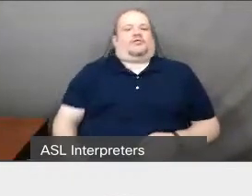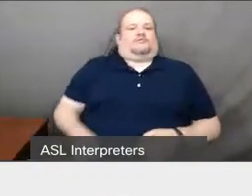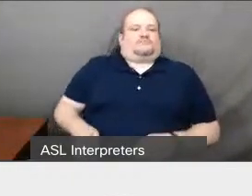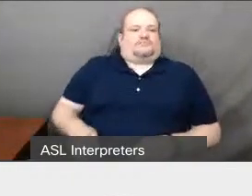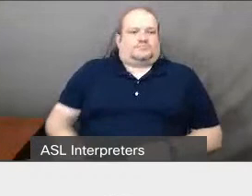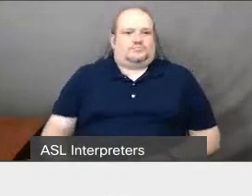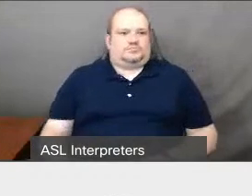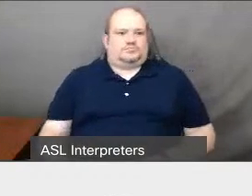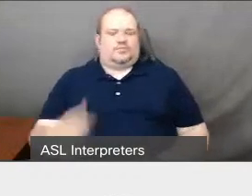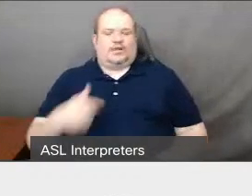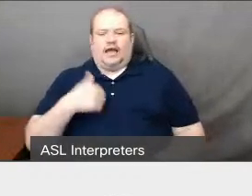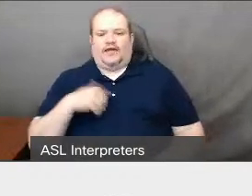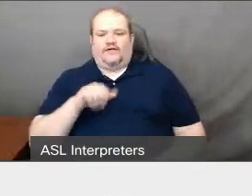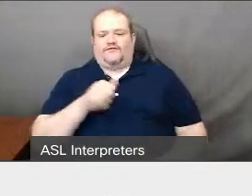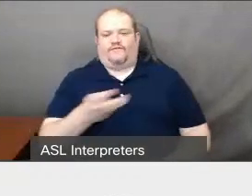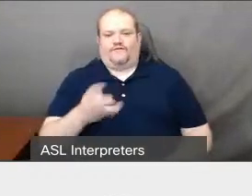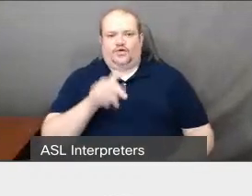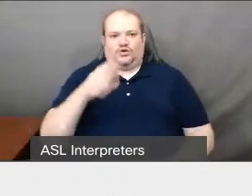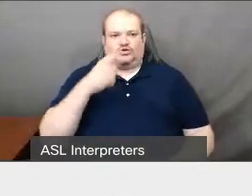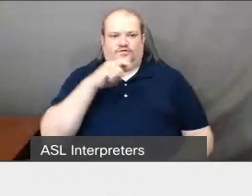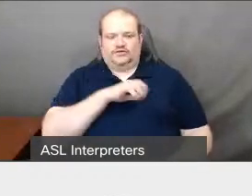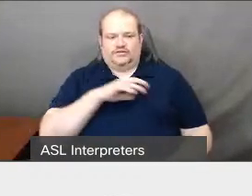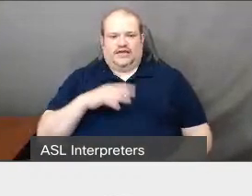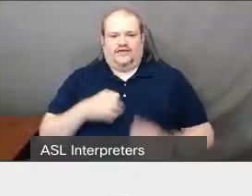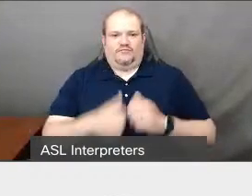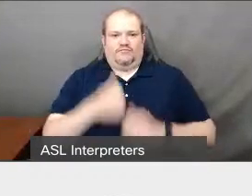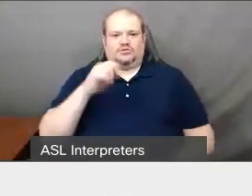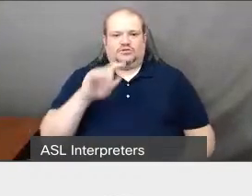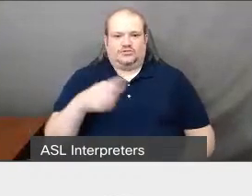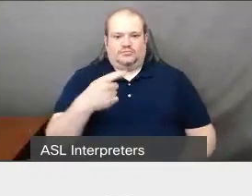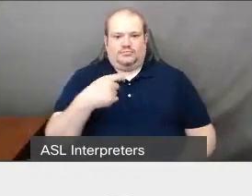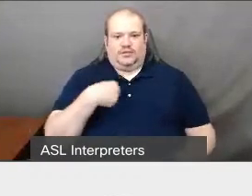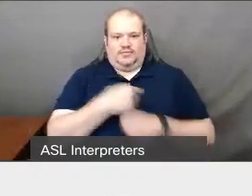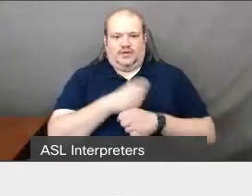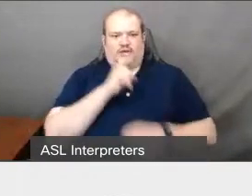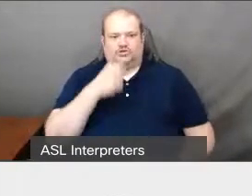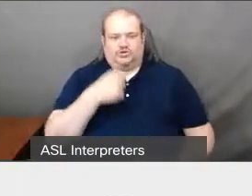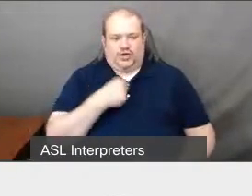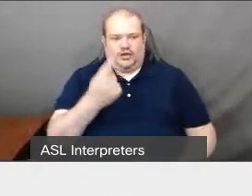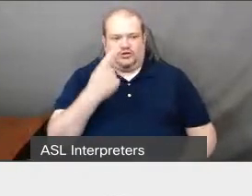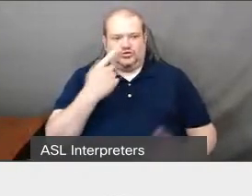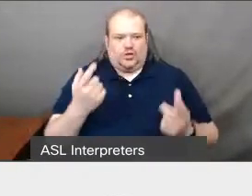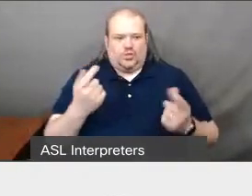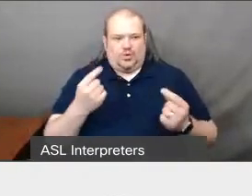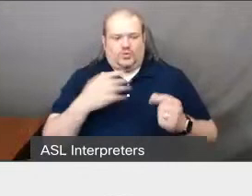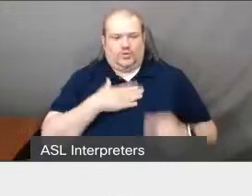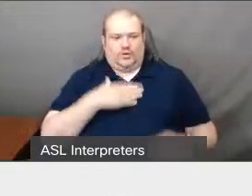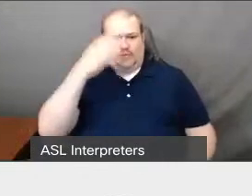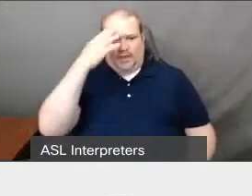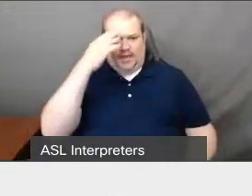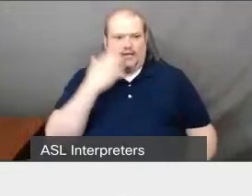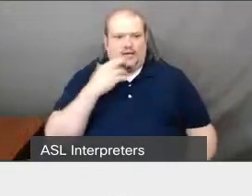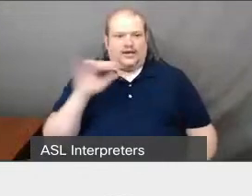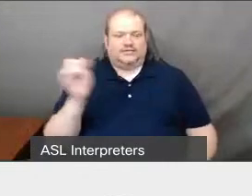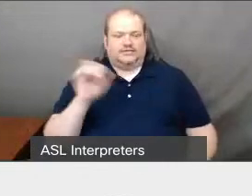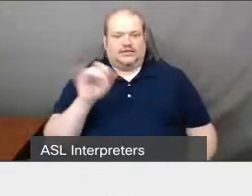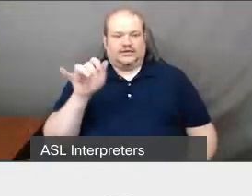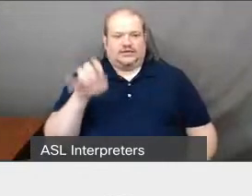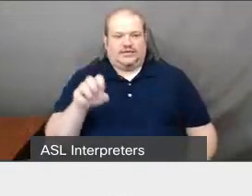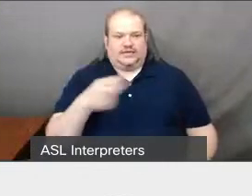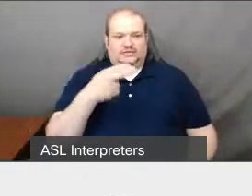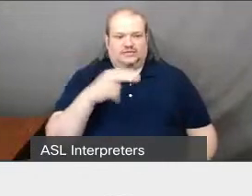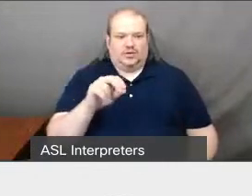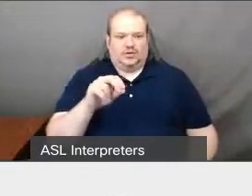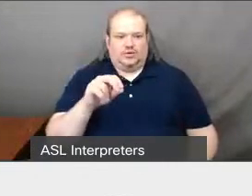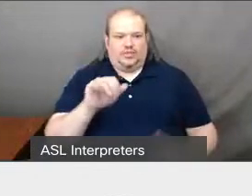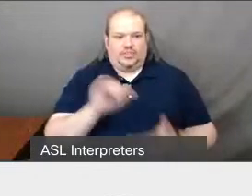I have a few questions for staff, and it's mostly just me making sure I understand what we're doing in my head. So it's like yes, no